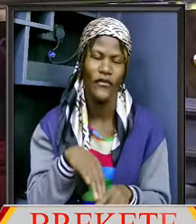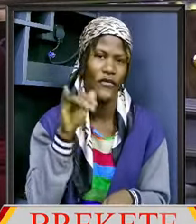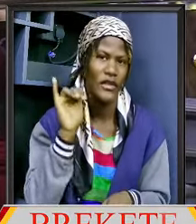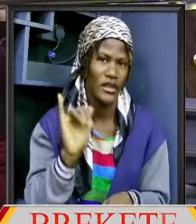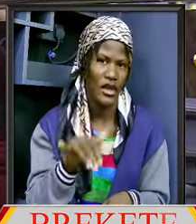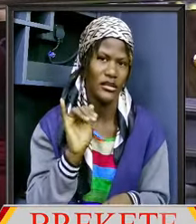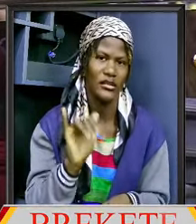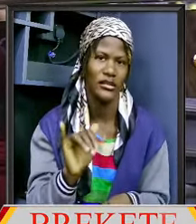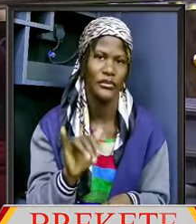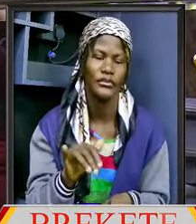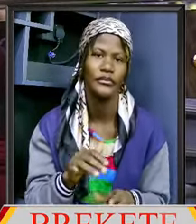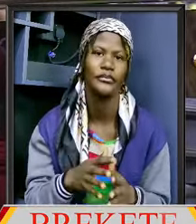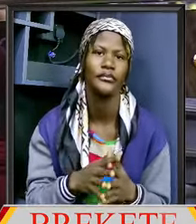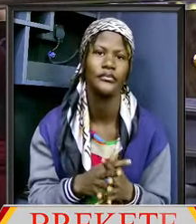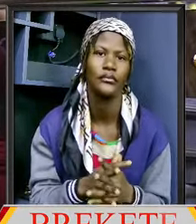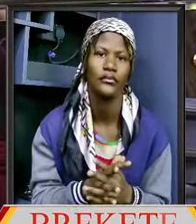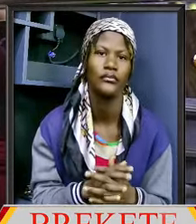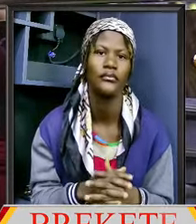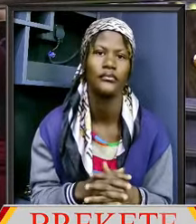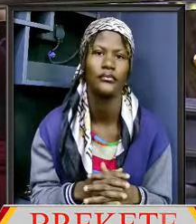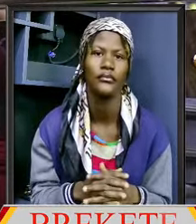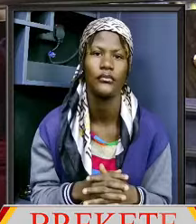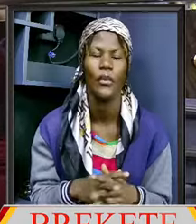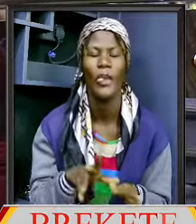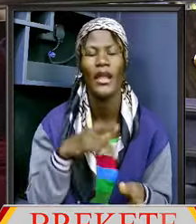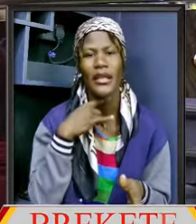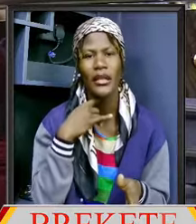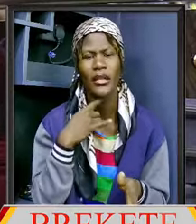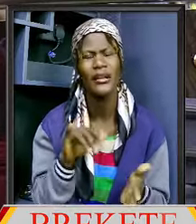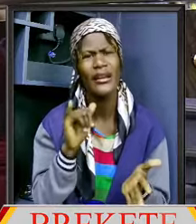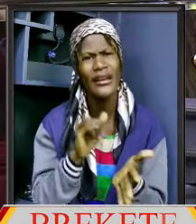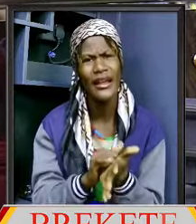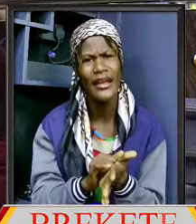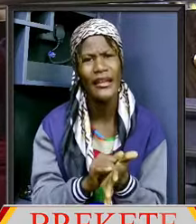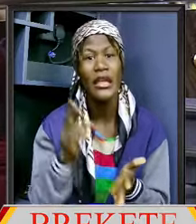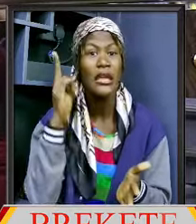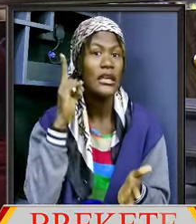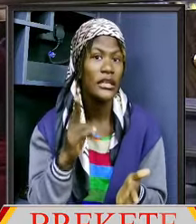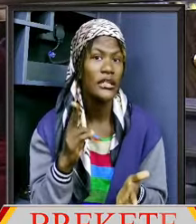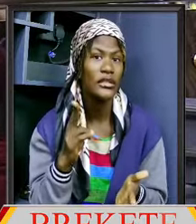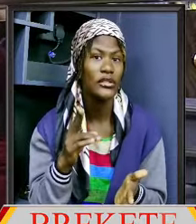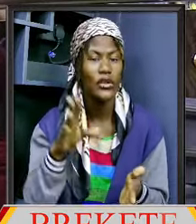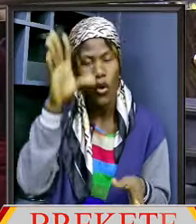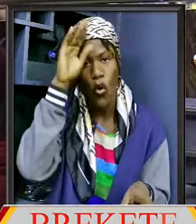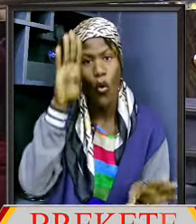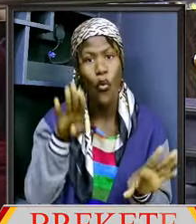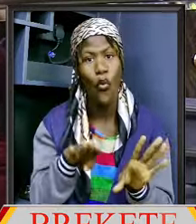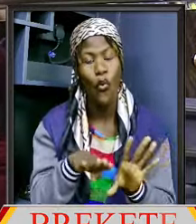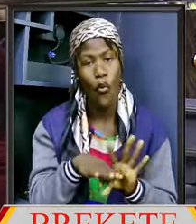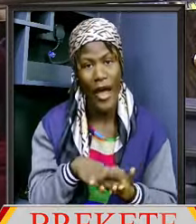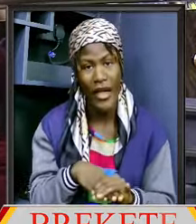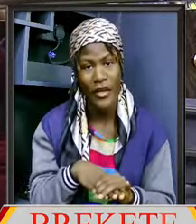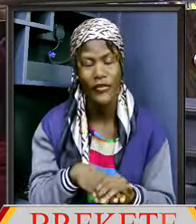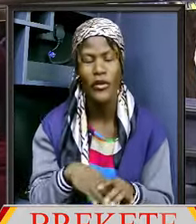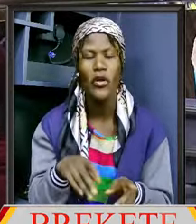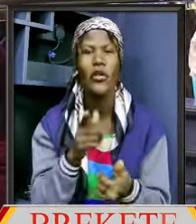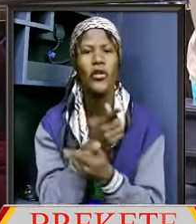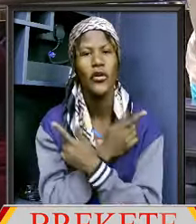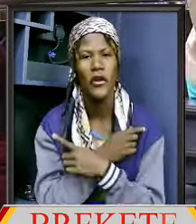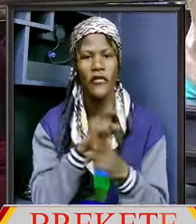Yes. Thanks, sir. Tell and say the wife love him well. Your wife. Love you so much.